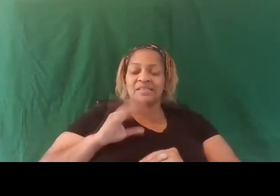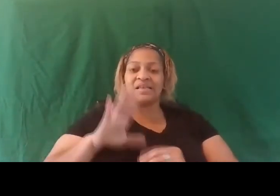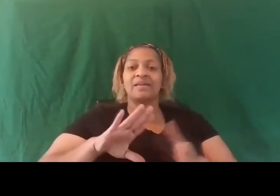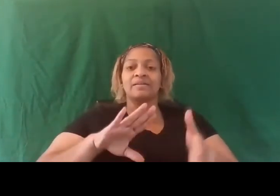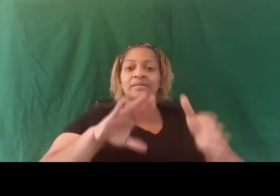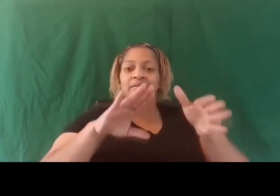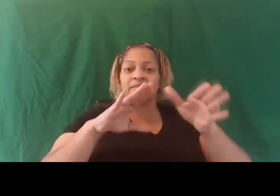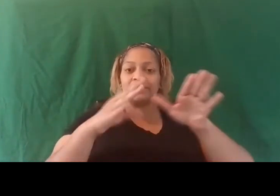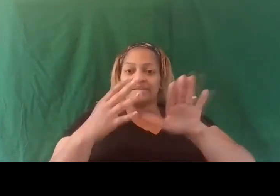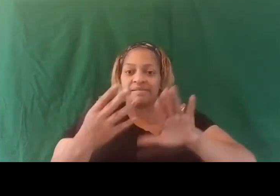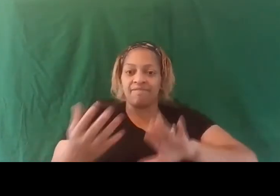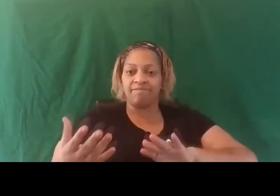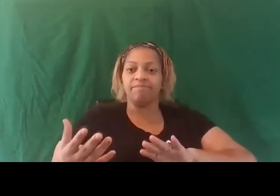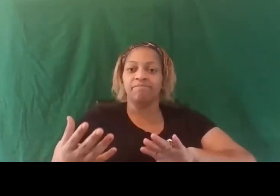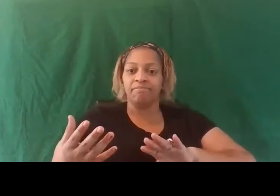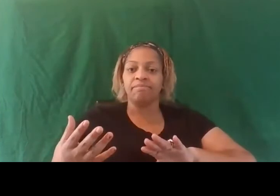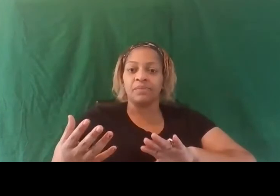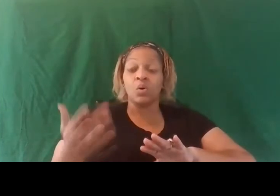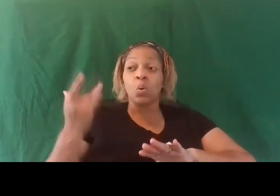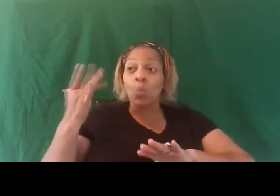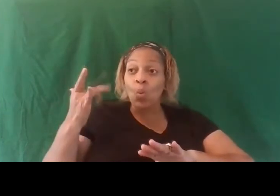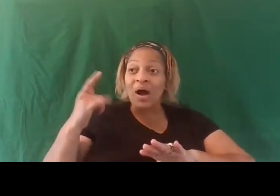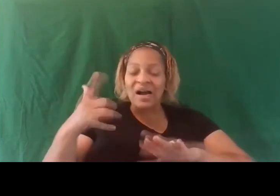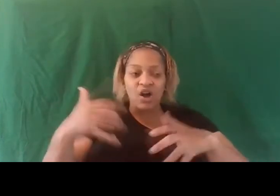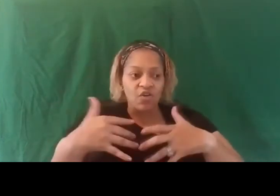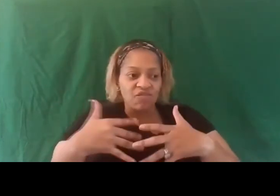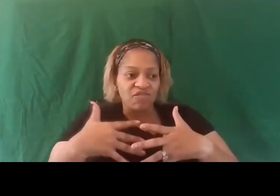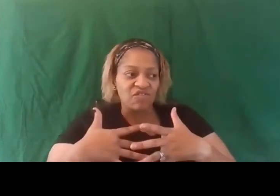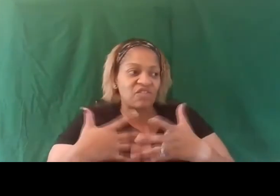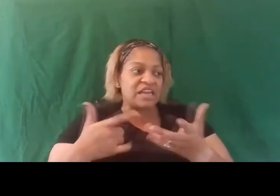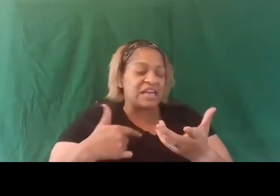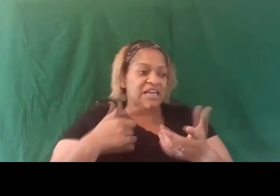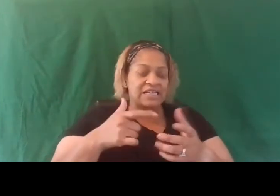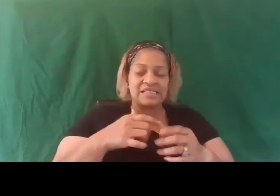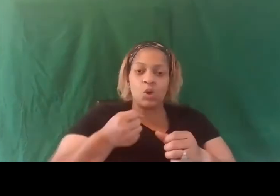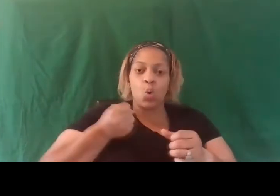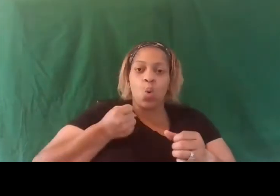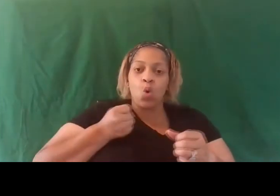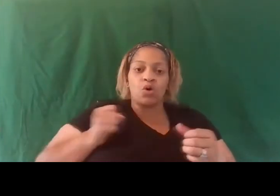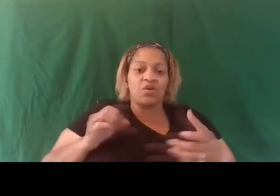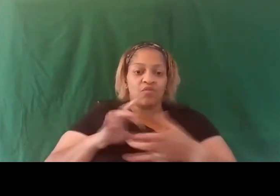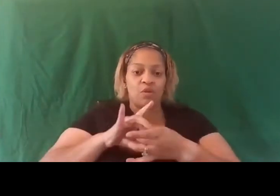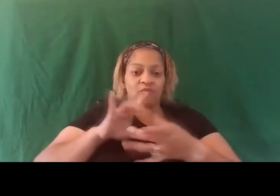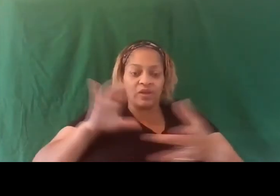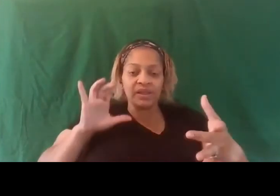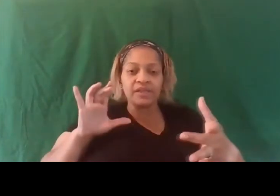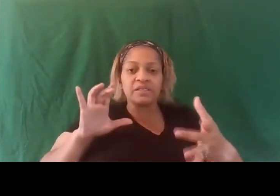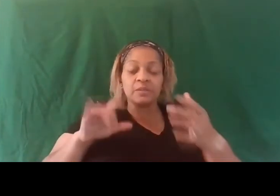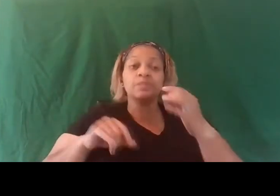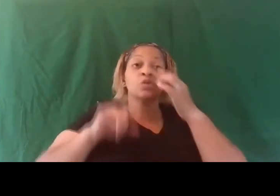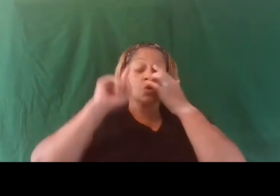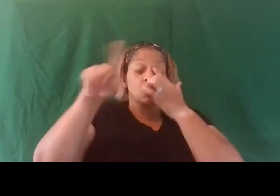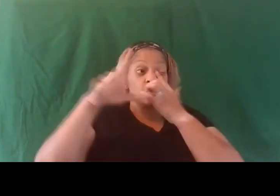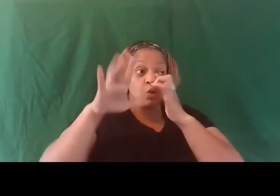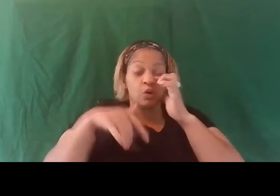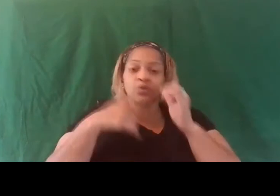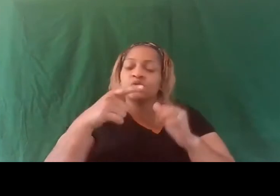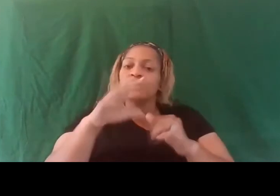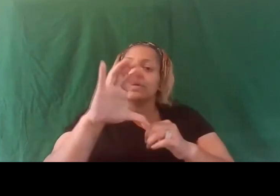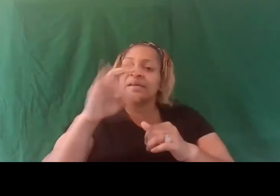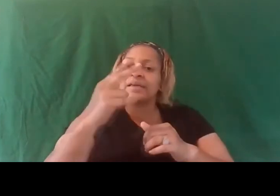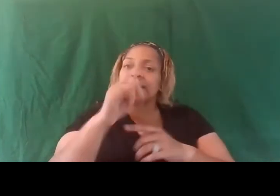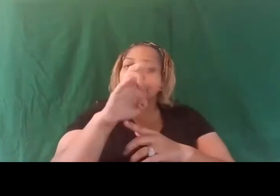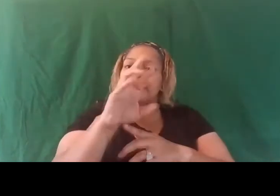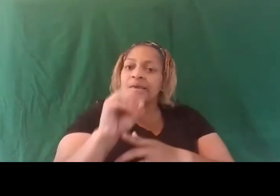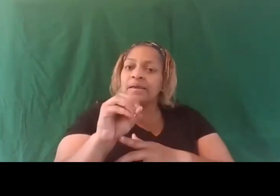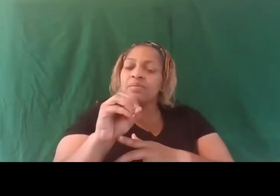is actually holding her back. And so she goes through and she walks through this thing and she has a chemotherapy pack on her thing and it's going through her